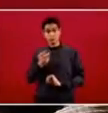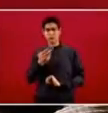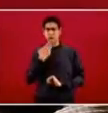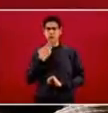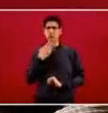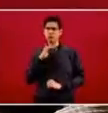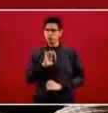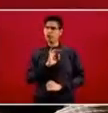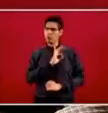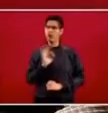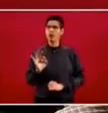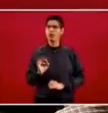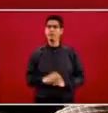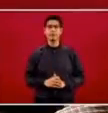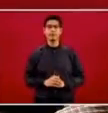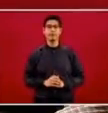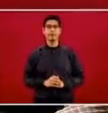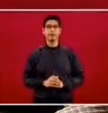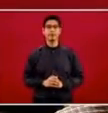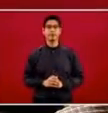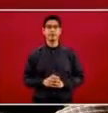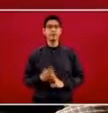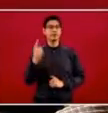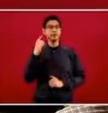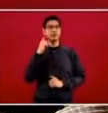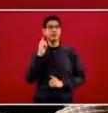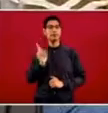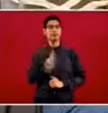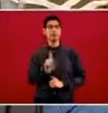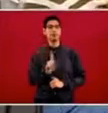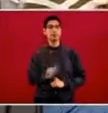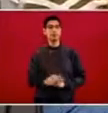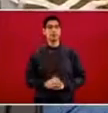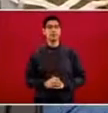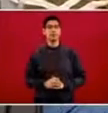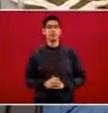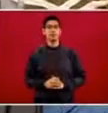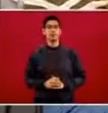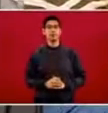epidemiological vigilance, and this can be very helpful to us, of course.